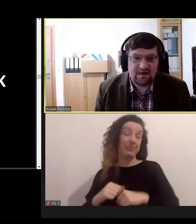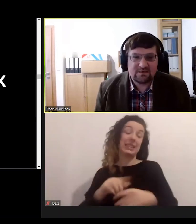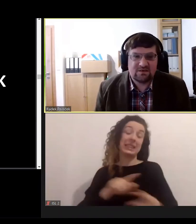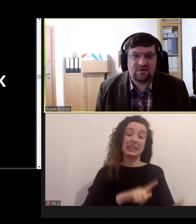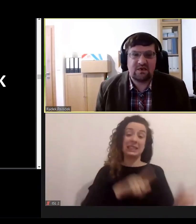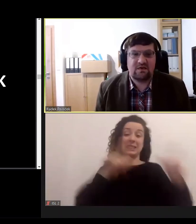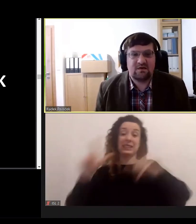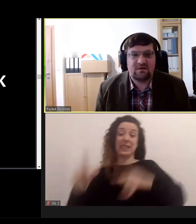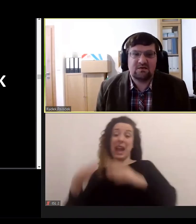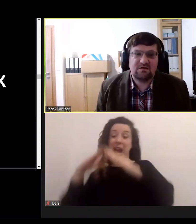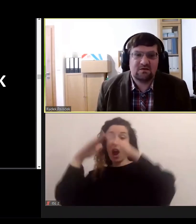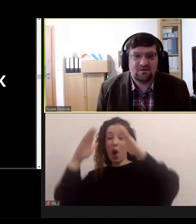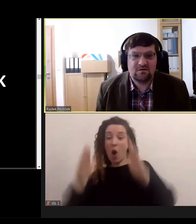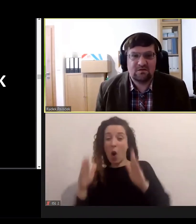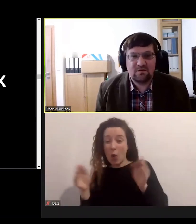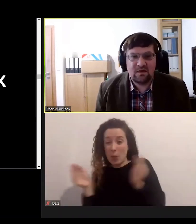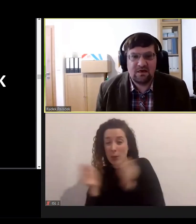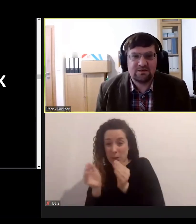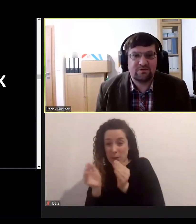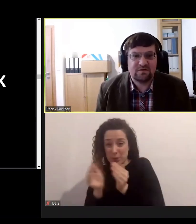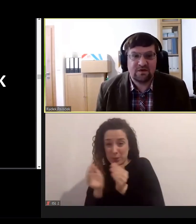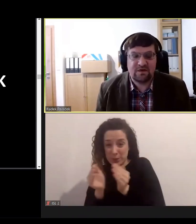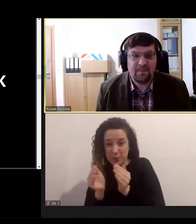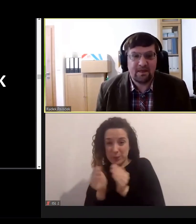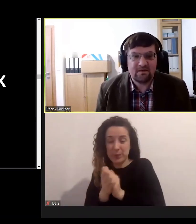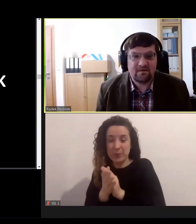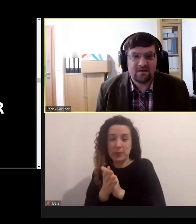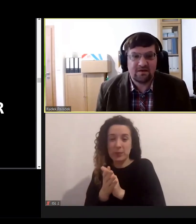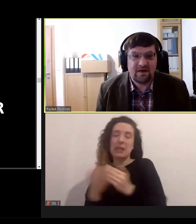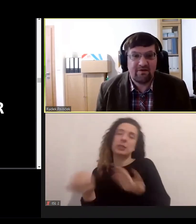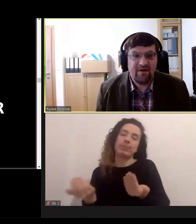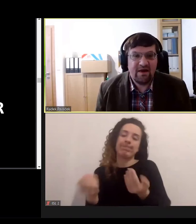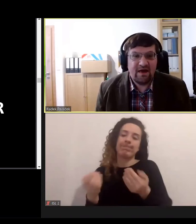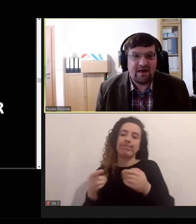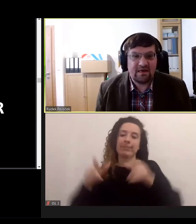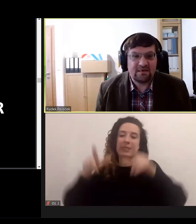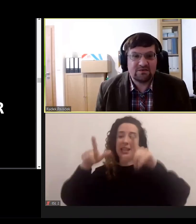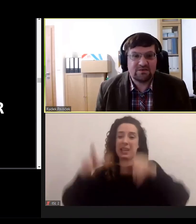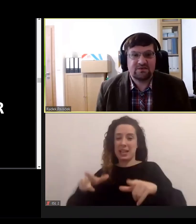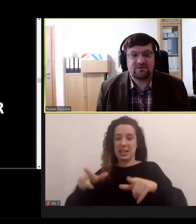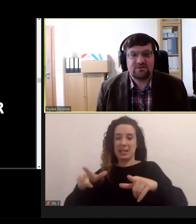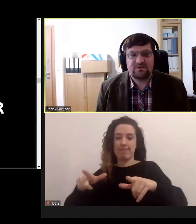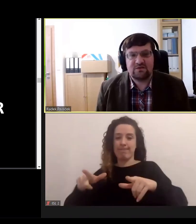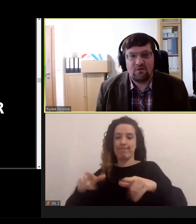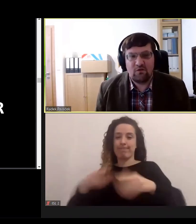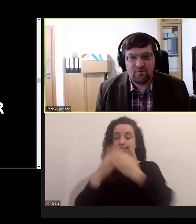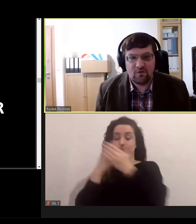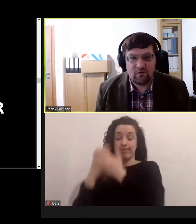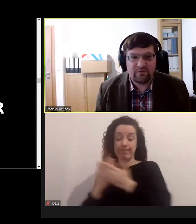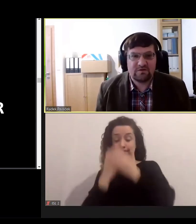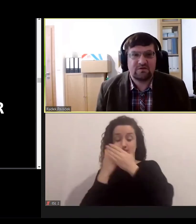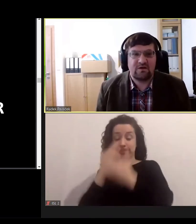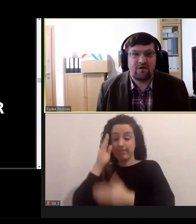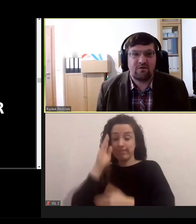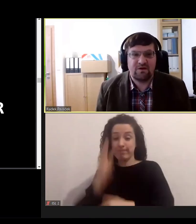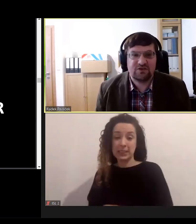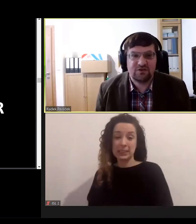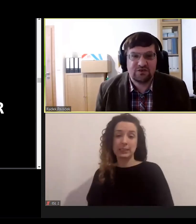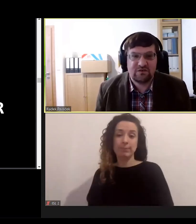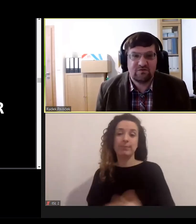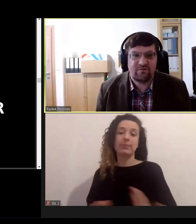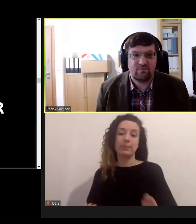And this was not the only thing we did have to face. There were many